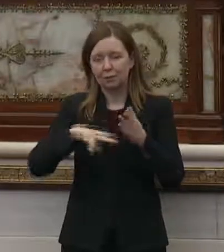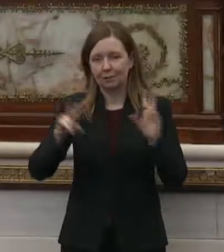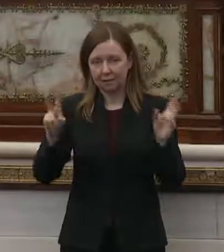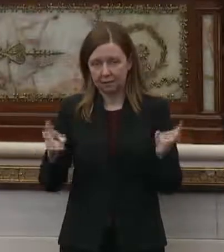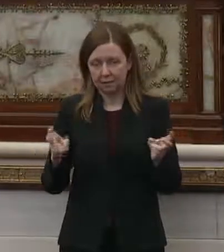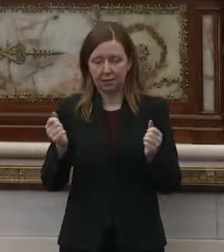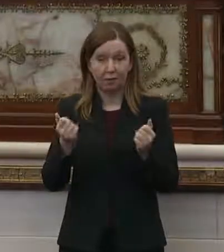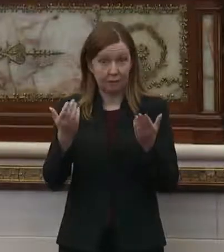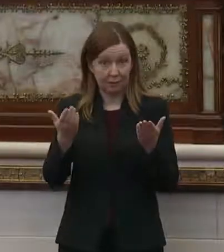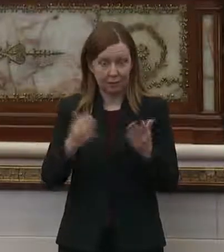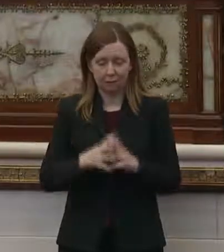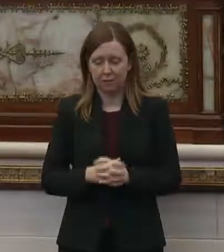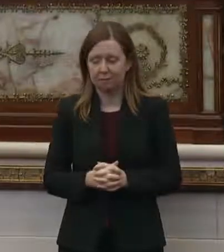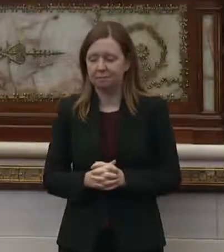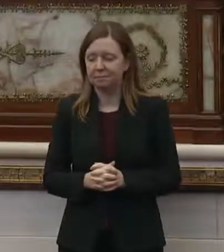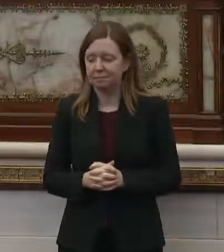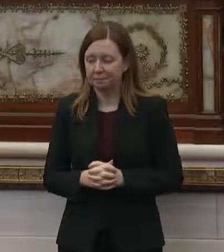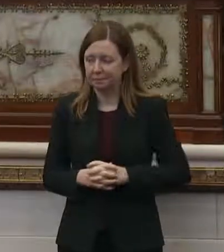the resolution?